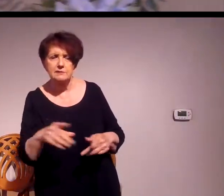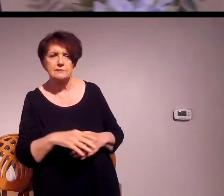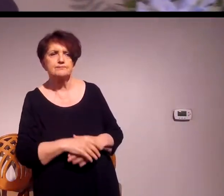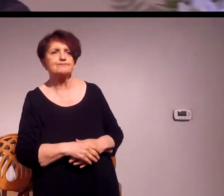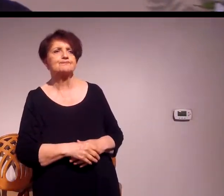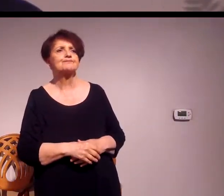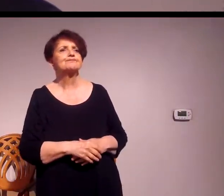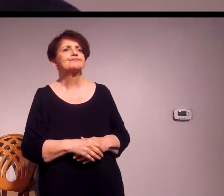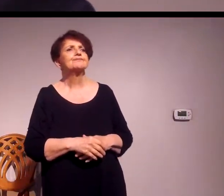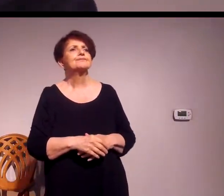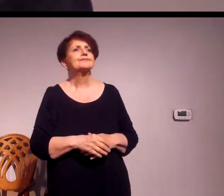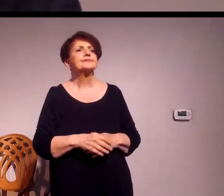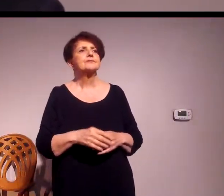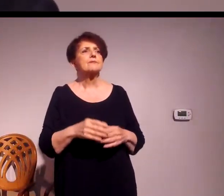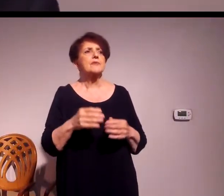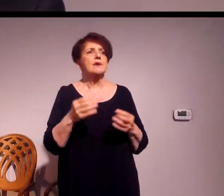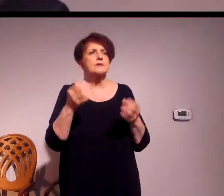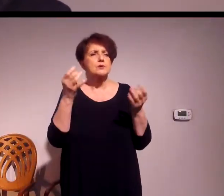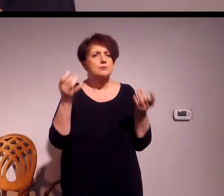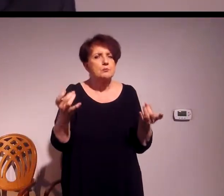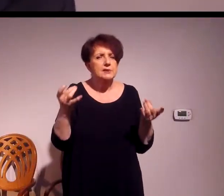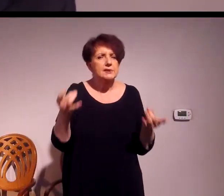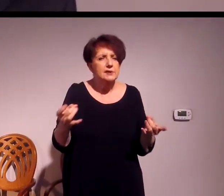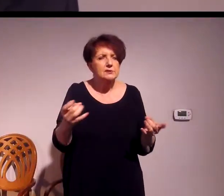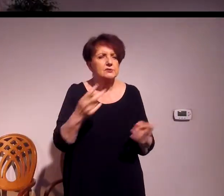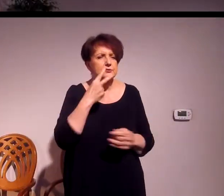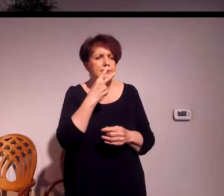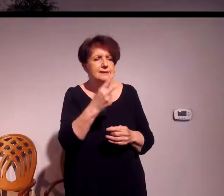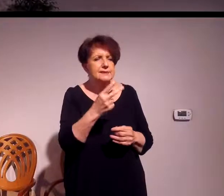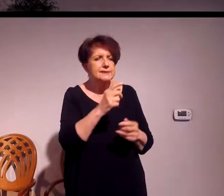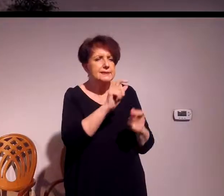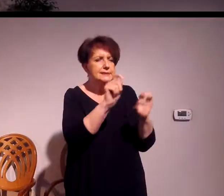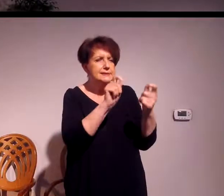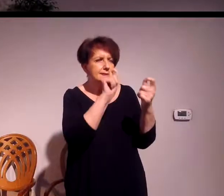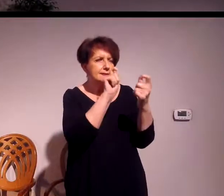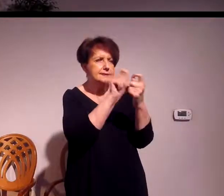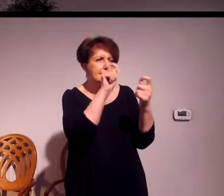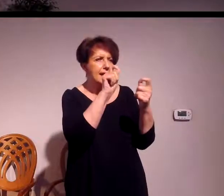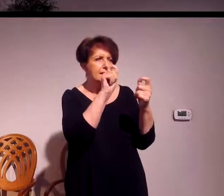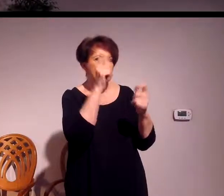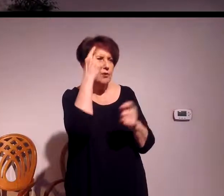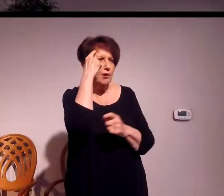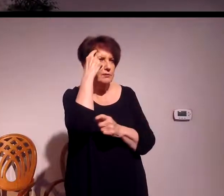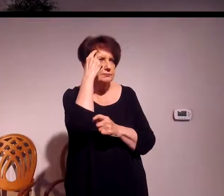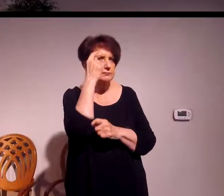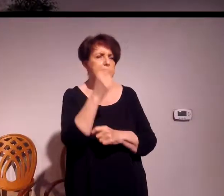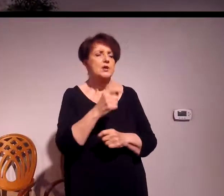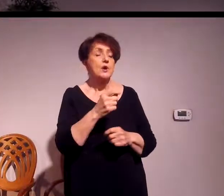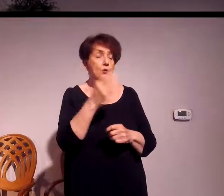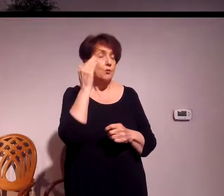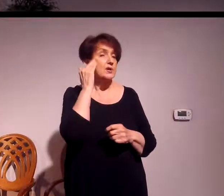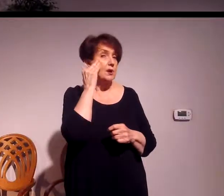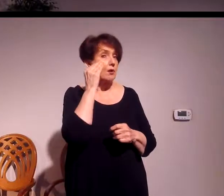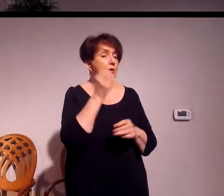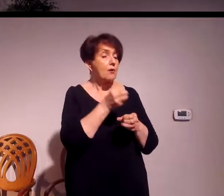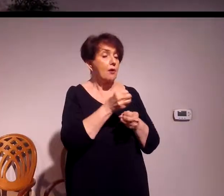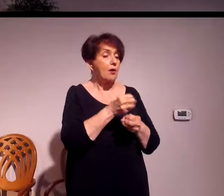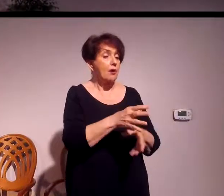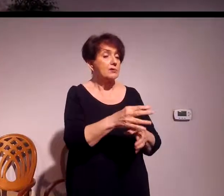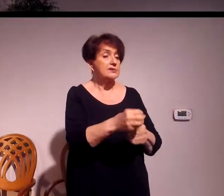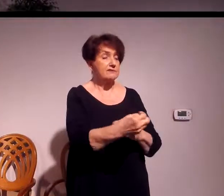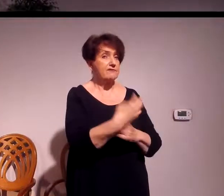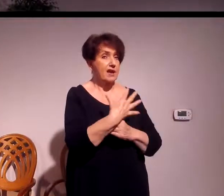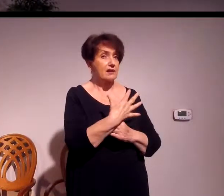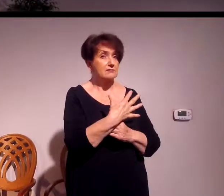that's that kind of meditation, so you can see those exact thoughts. Around here, we know that cause and effect, I mean, that's the major law around